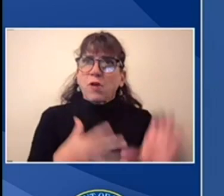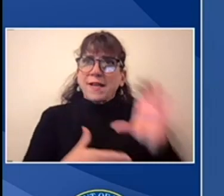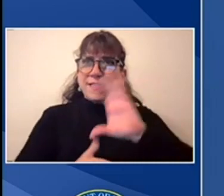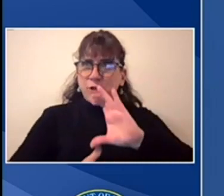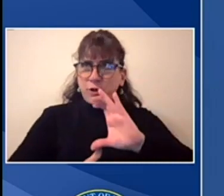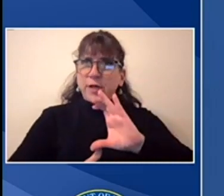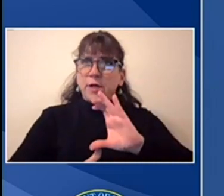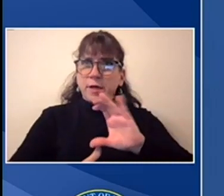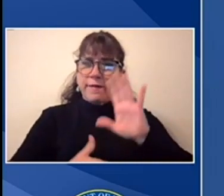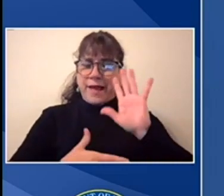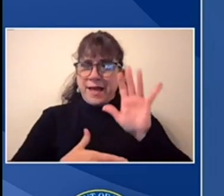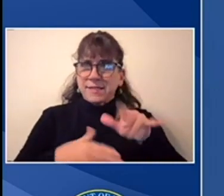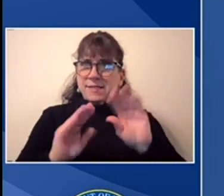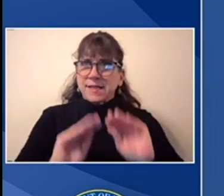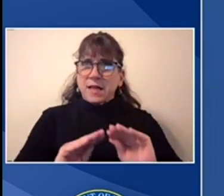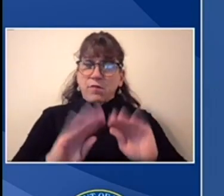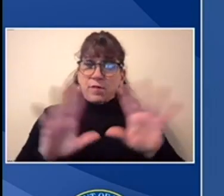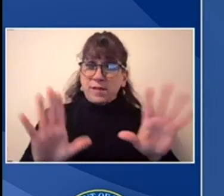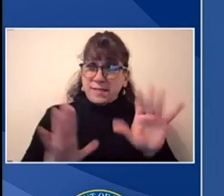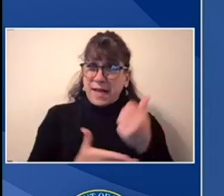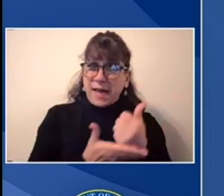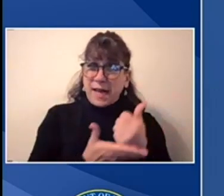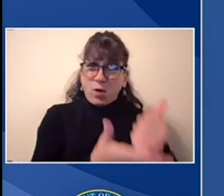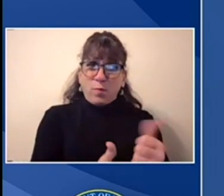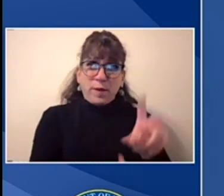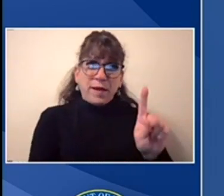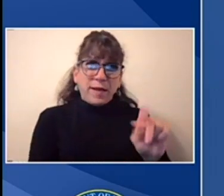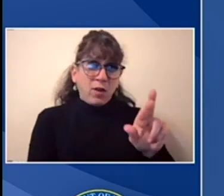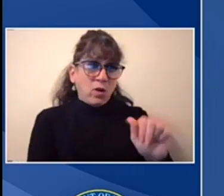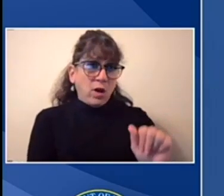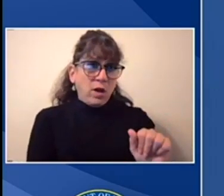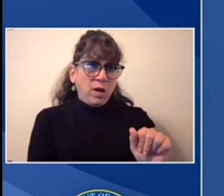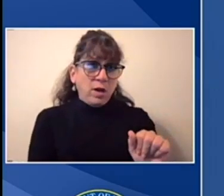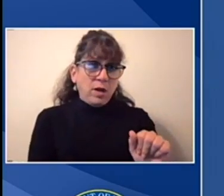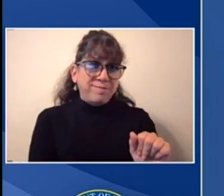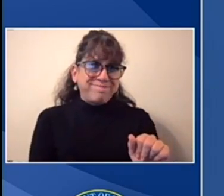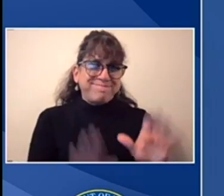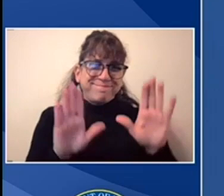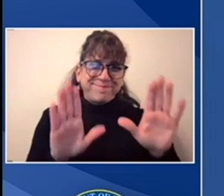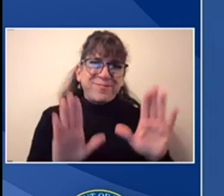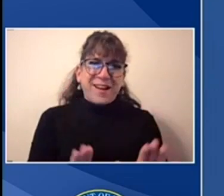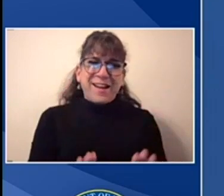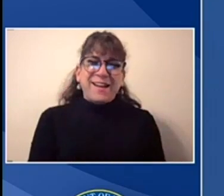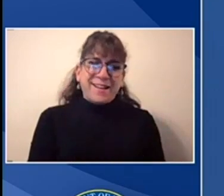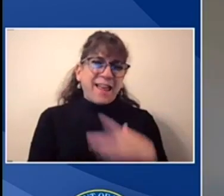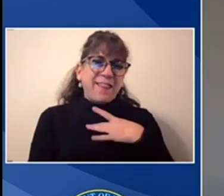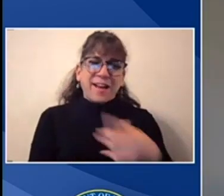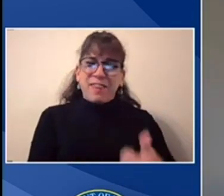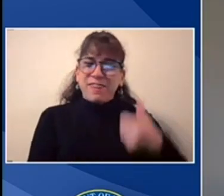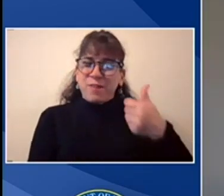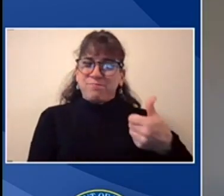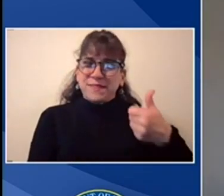kind of the clarification. Does that help, Kira? Great. I like it when I get a thumbs up.